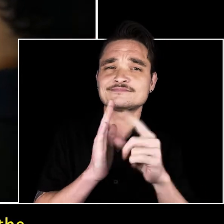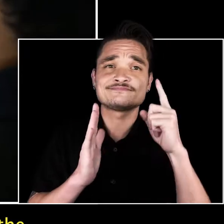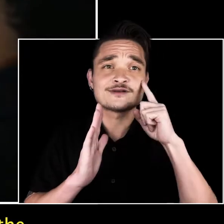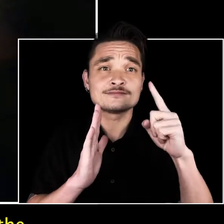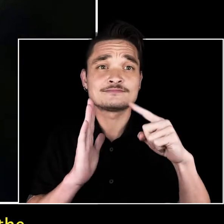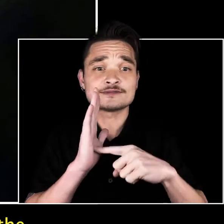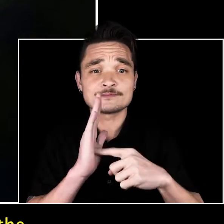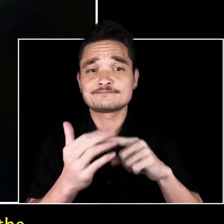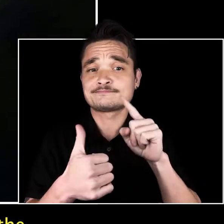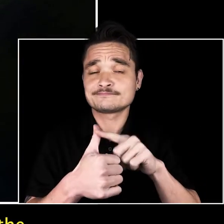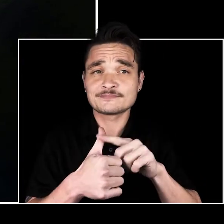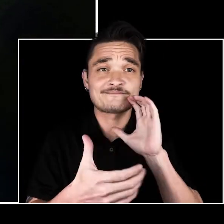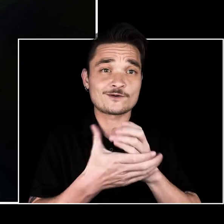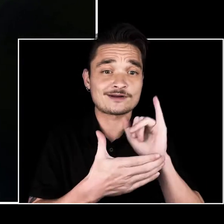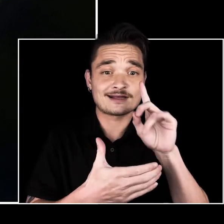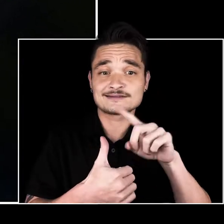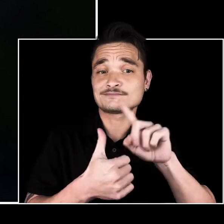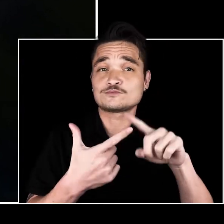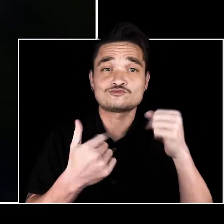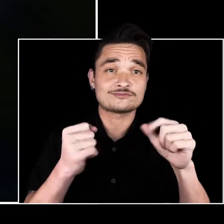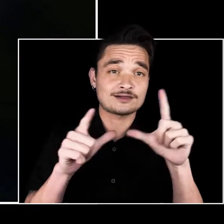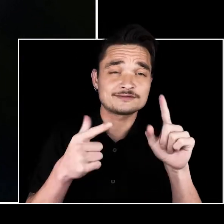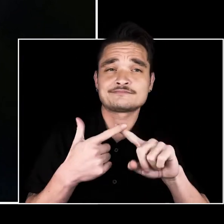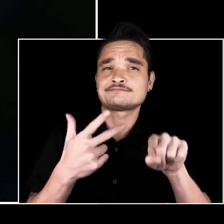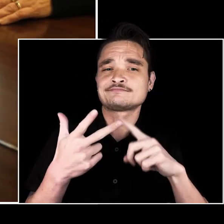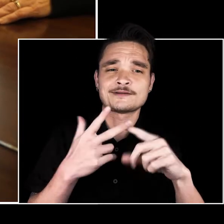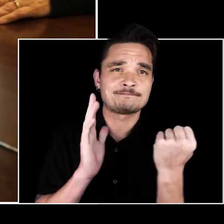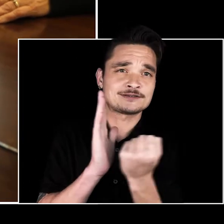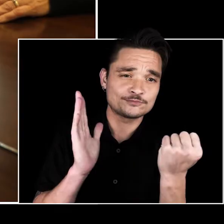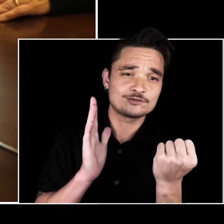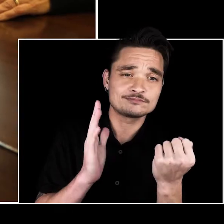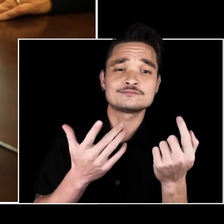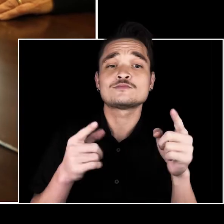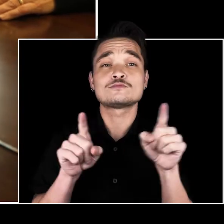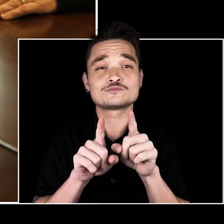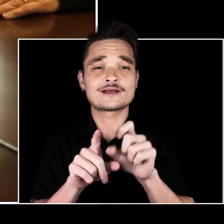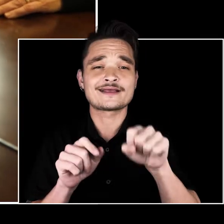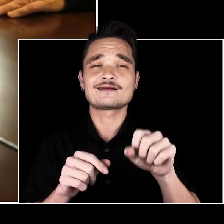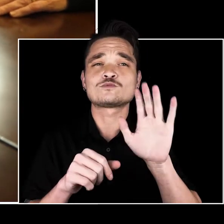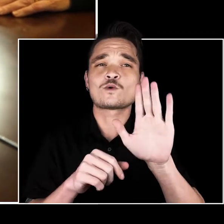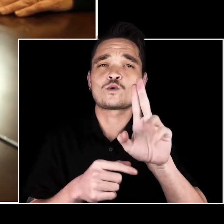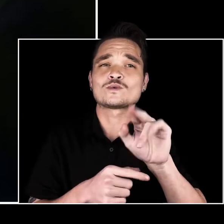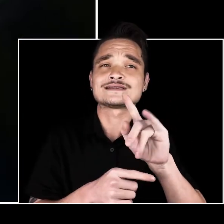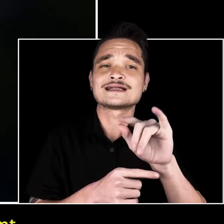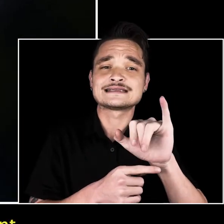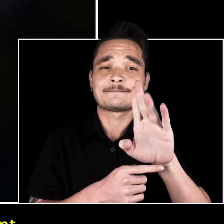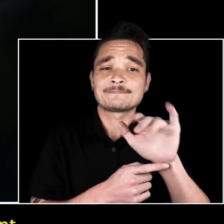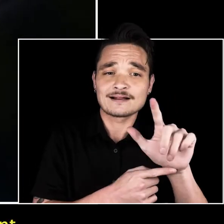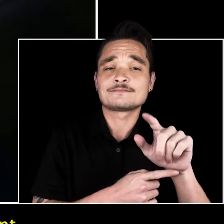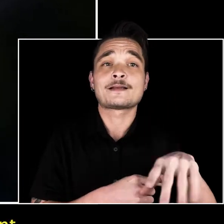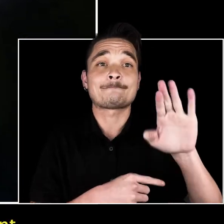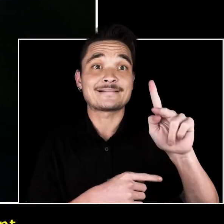following forms of identification. This can be a valid photo ID, like a driver's license or passport. It can be a current